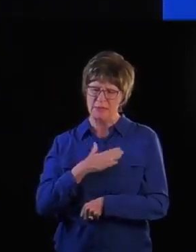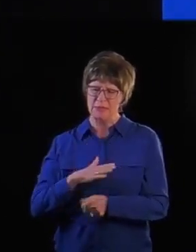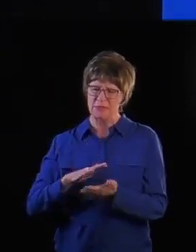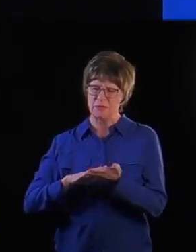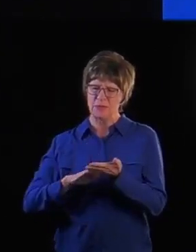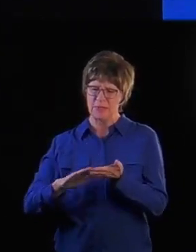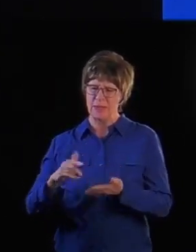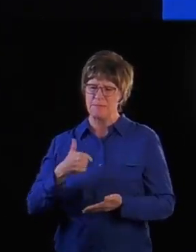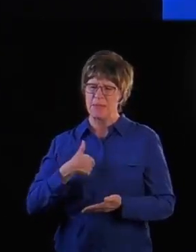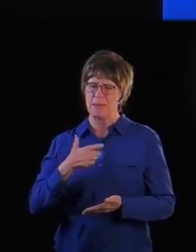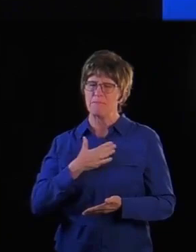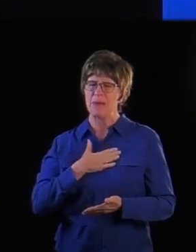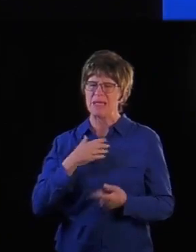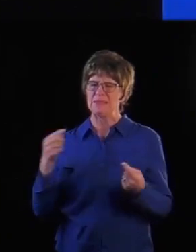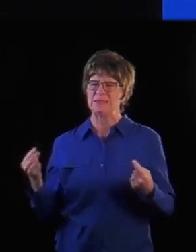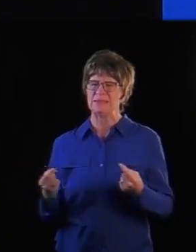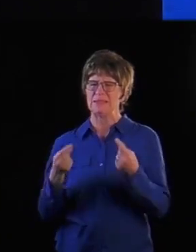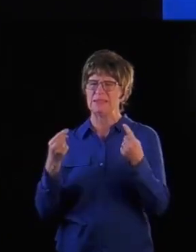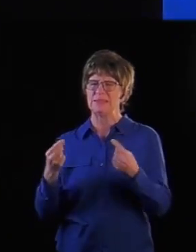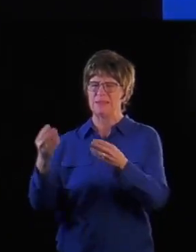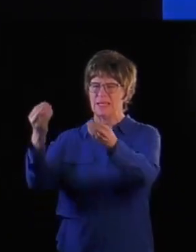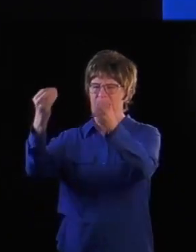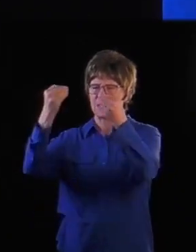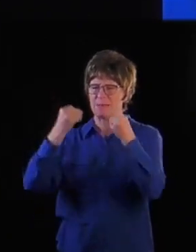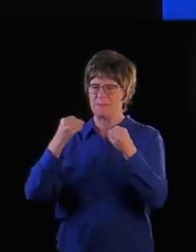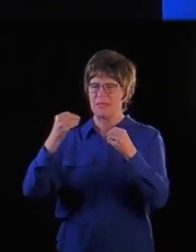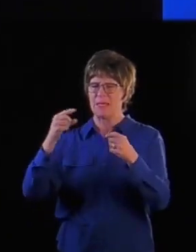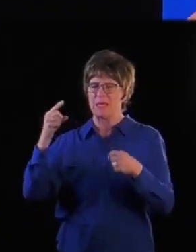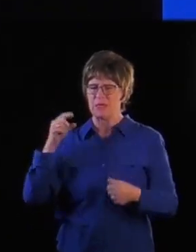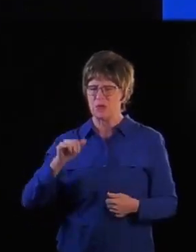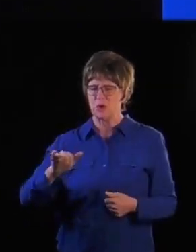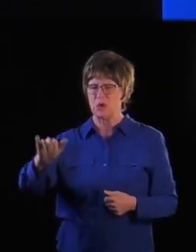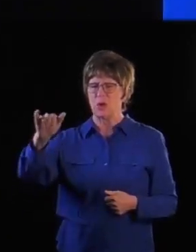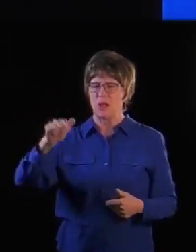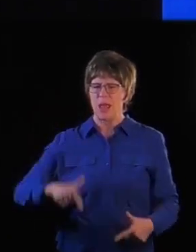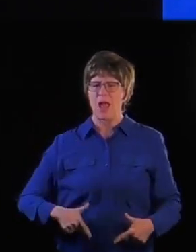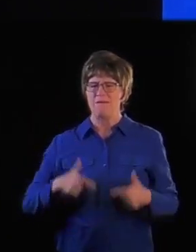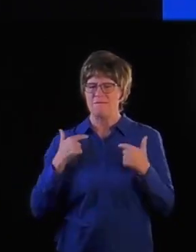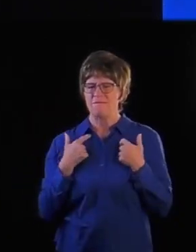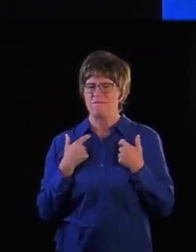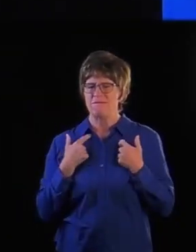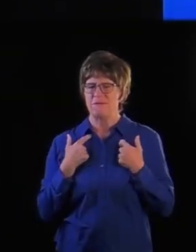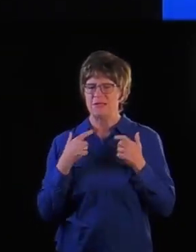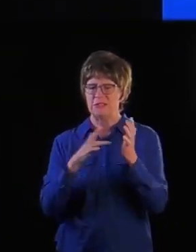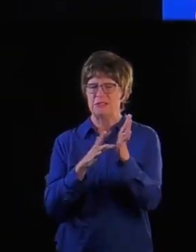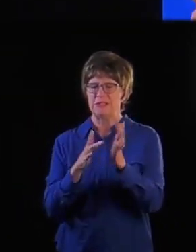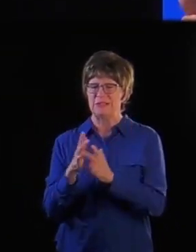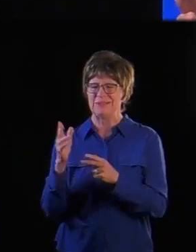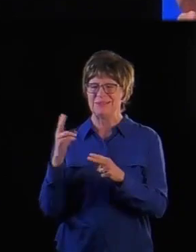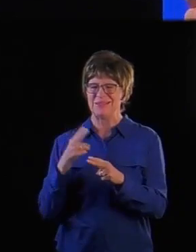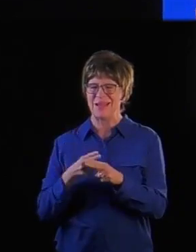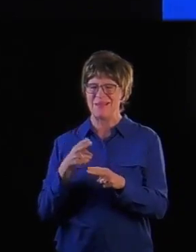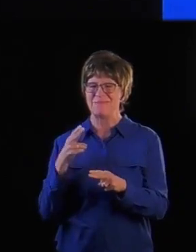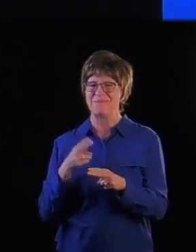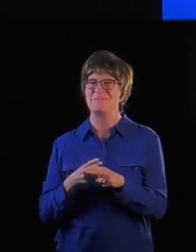my sins and give me eternal life. In Jesus'